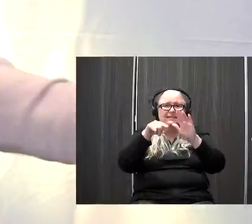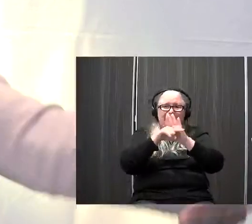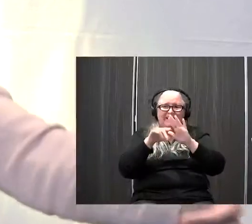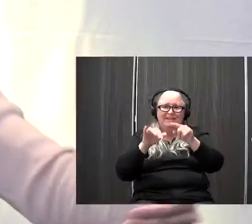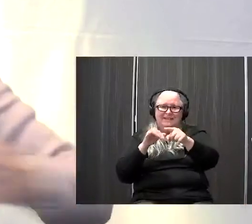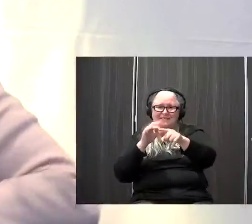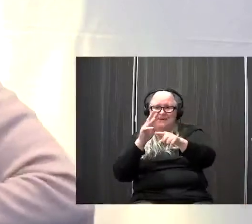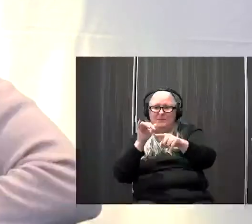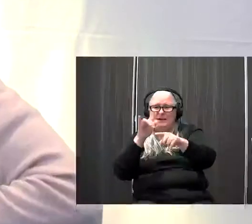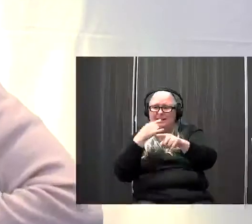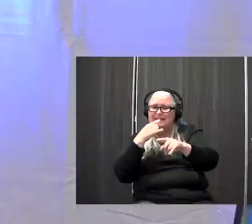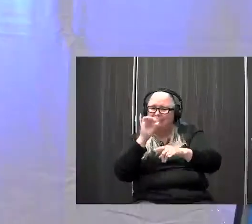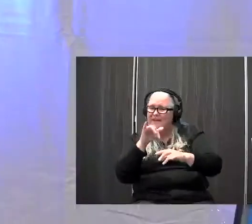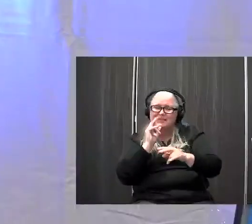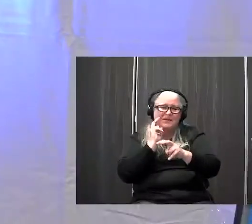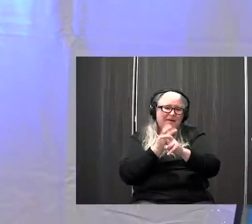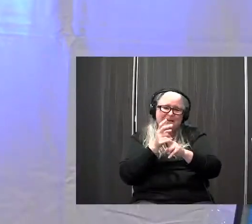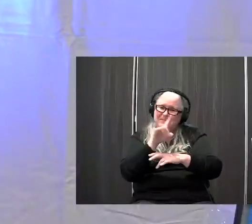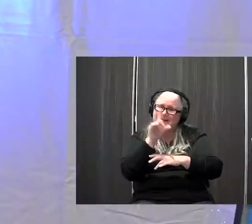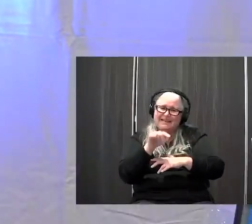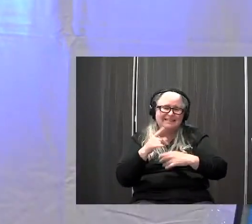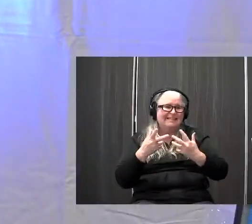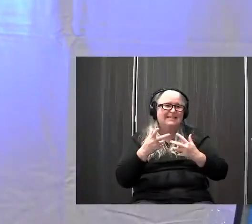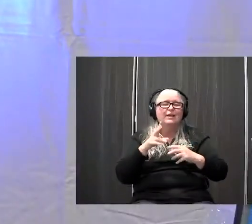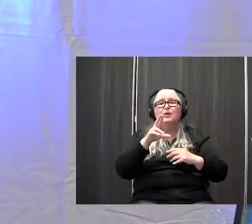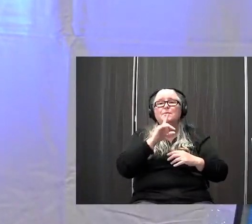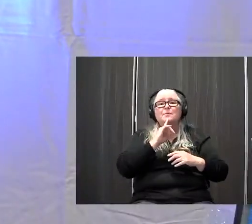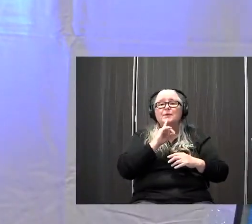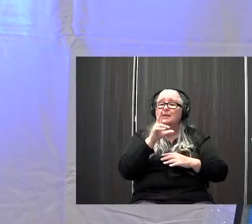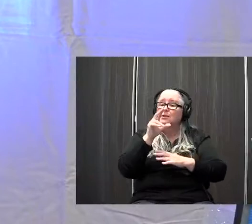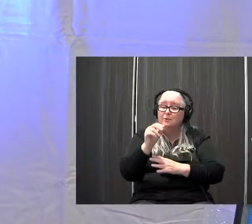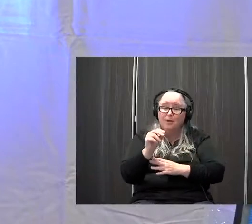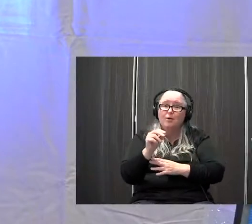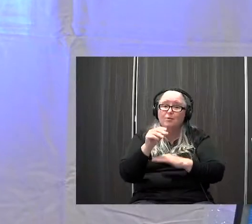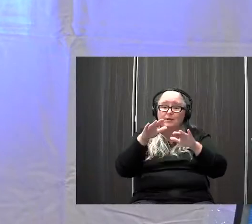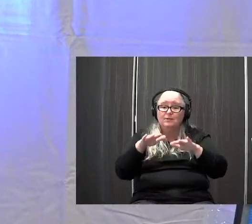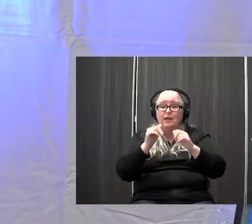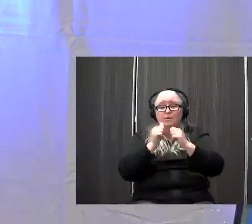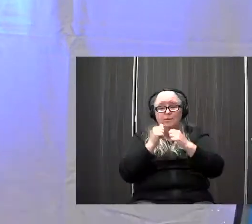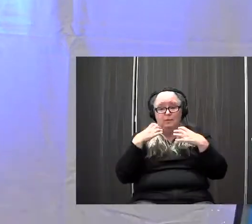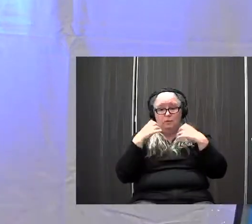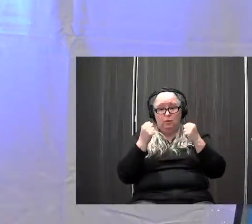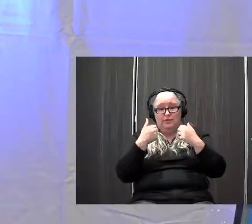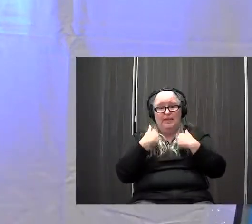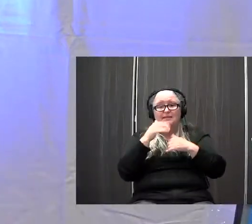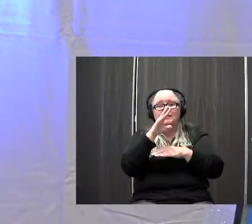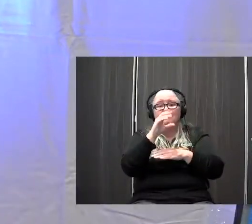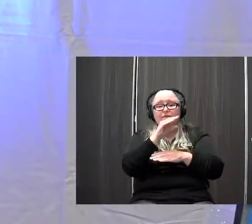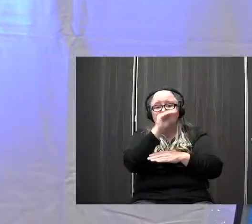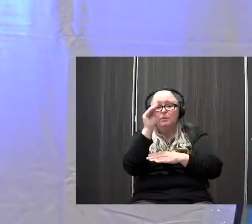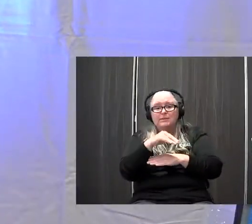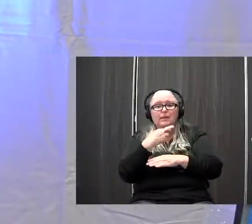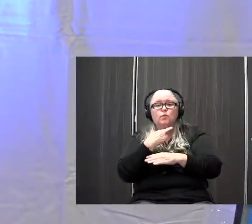they at higher risk? I would say no, because a child with CHARGE syndrome has a 50% risk of passing on to